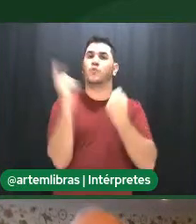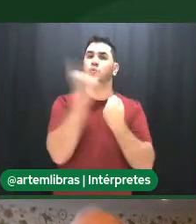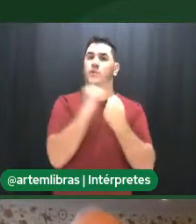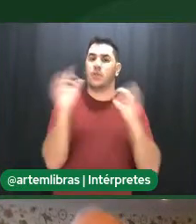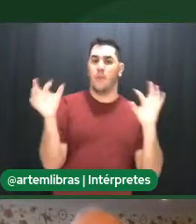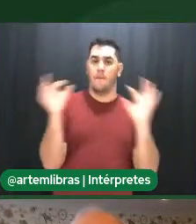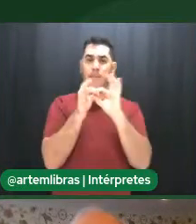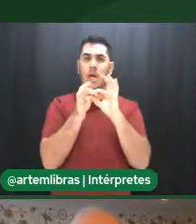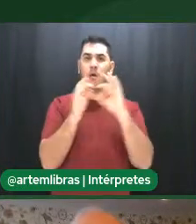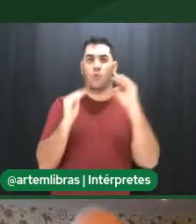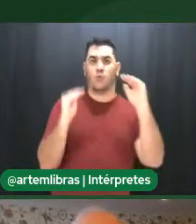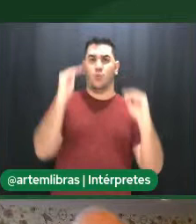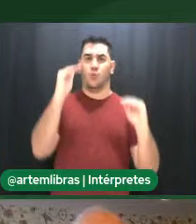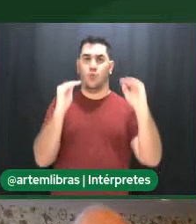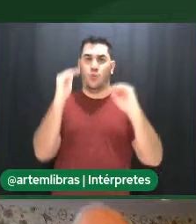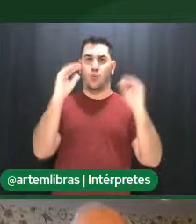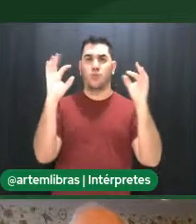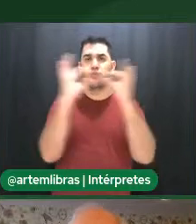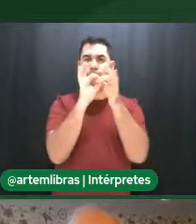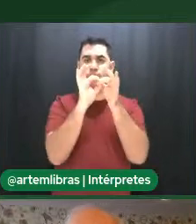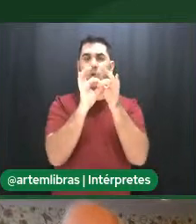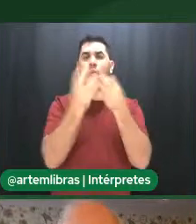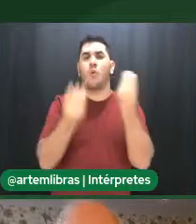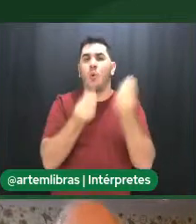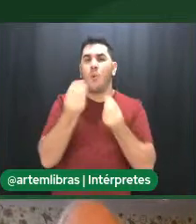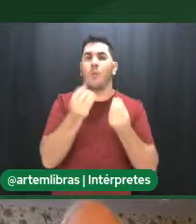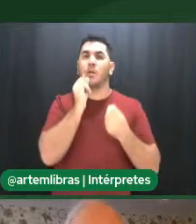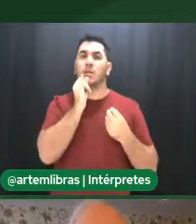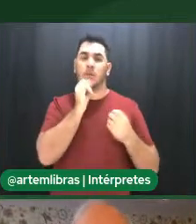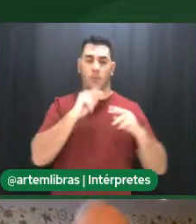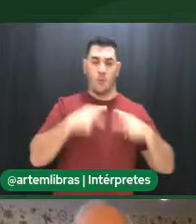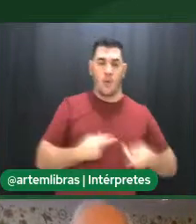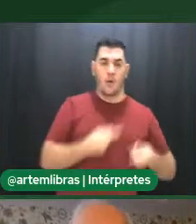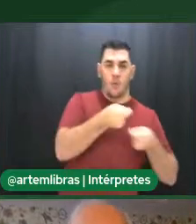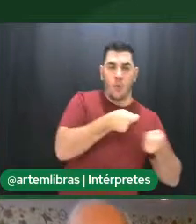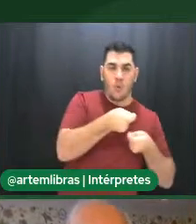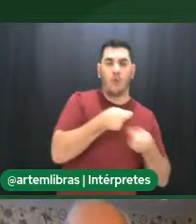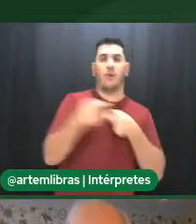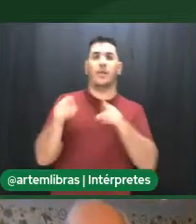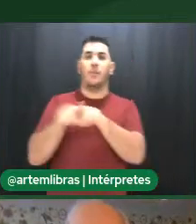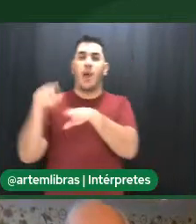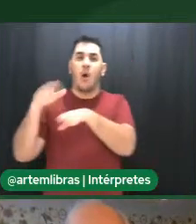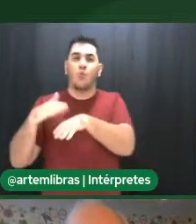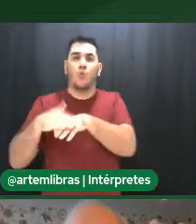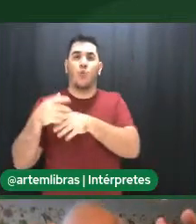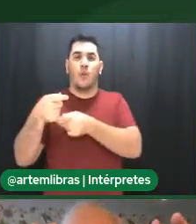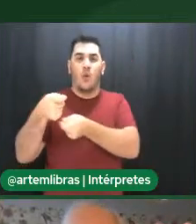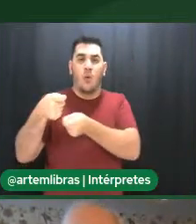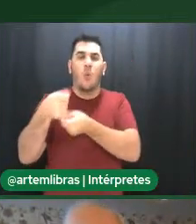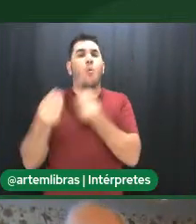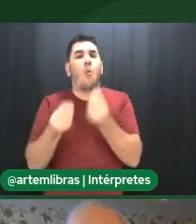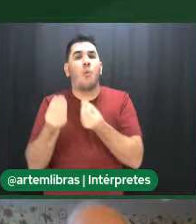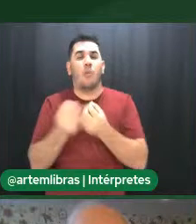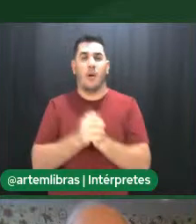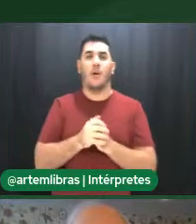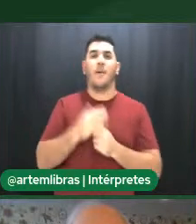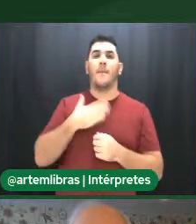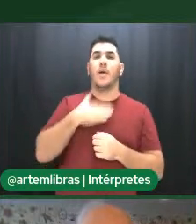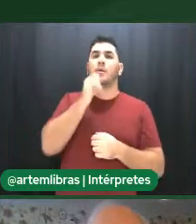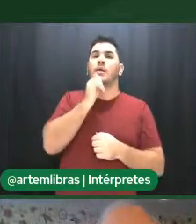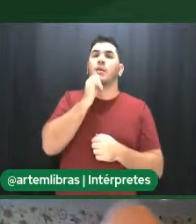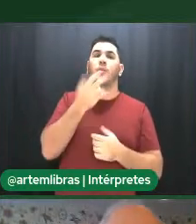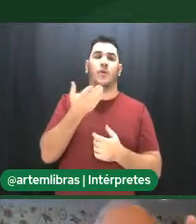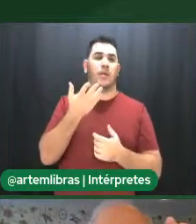and high computer automation. And the digital camera is my favorite example. When you take your digital